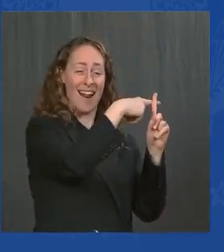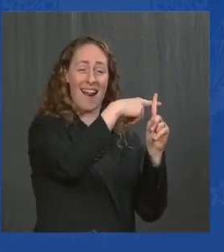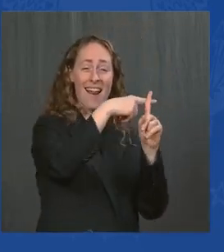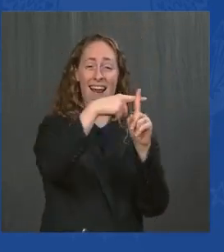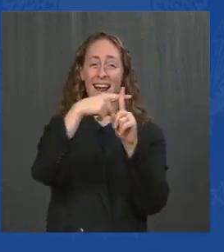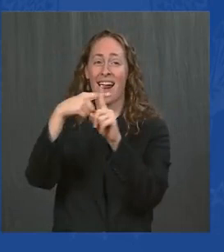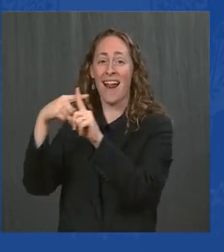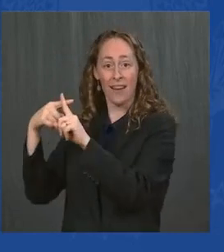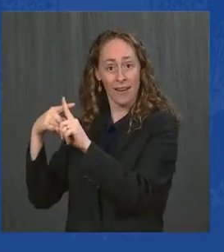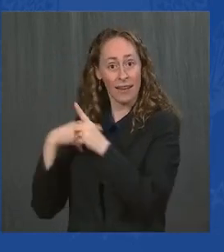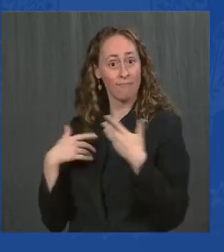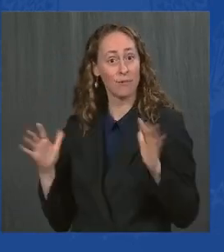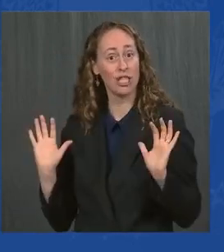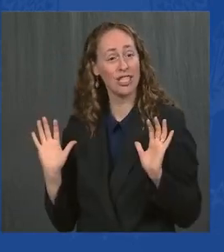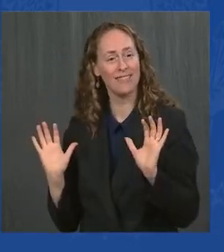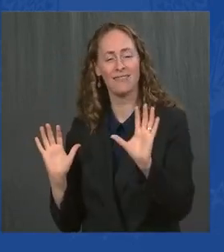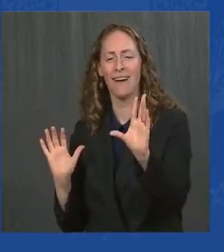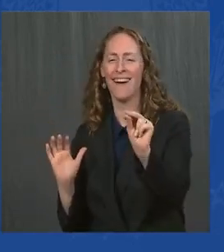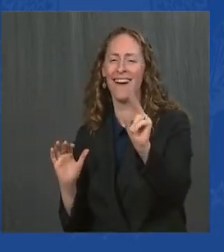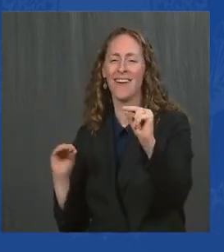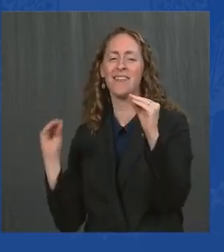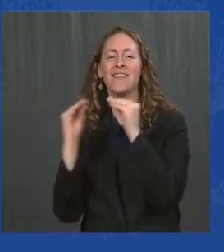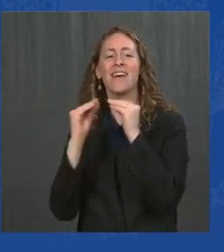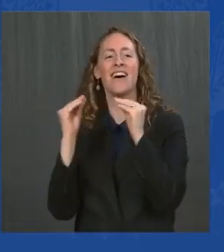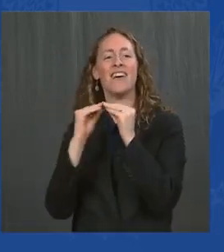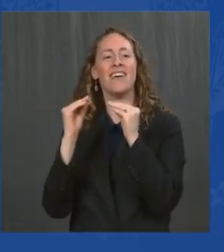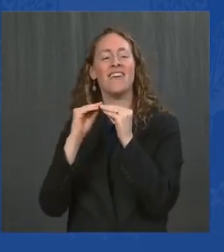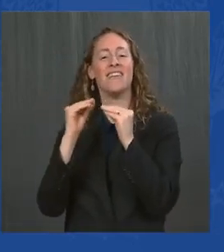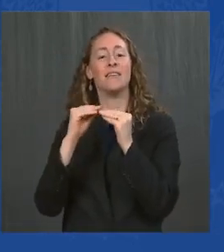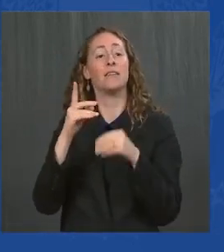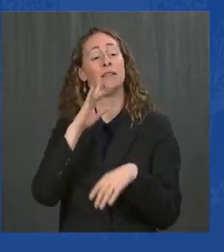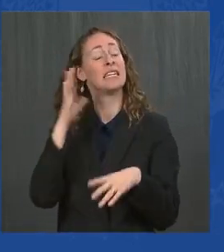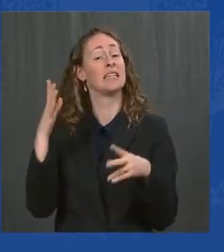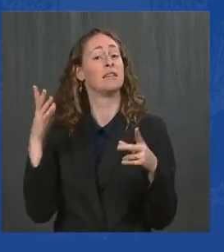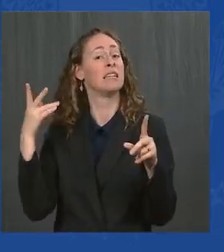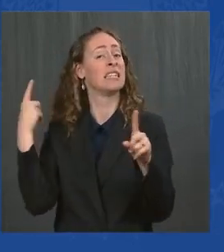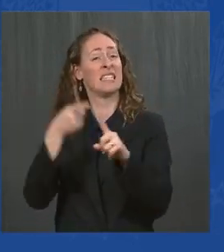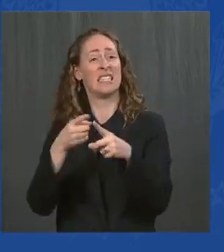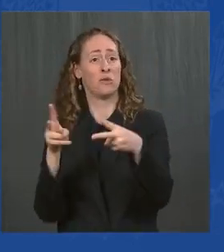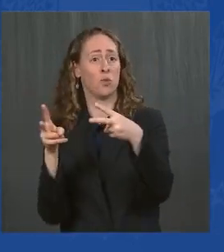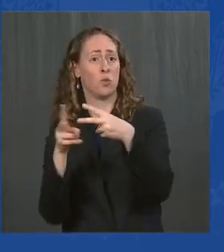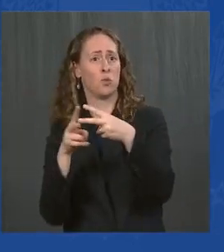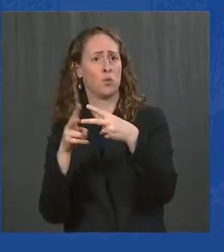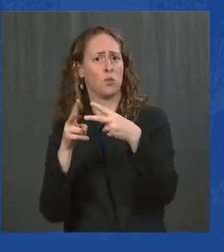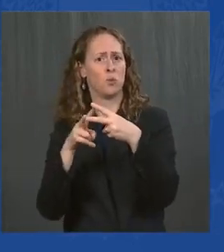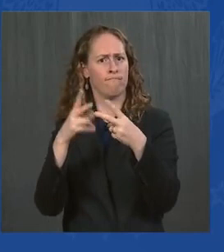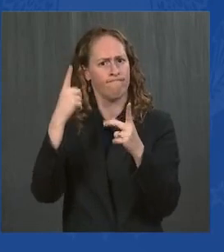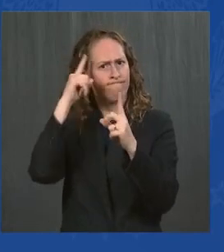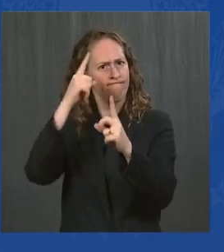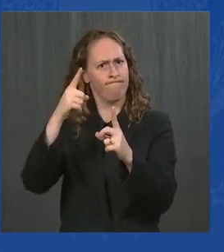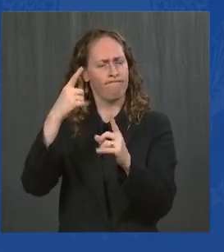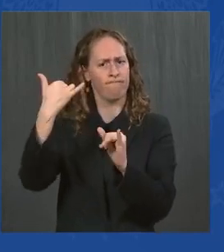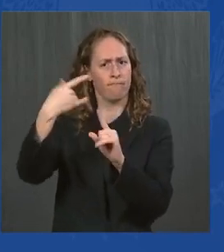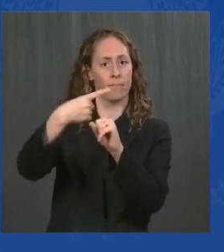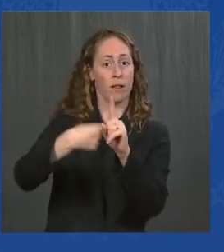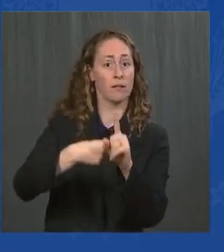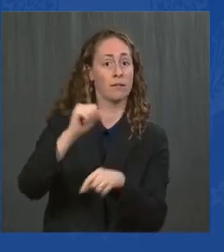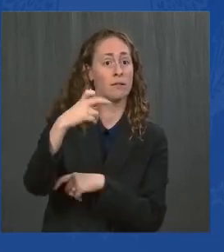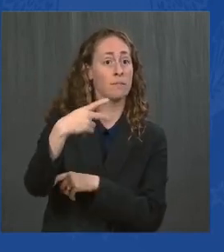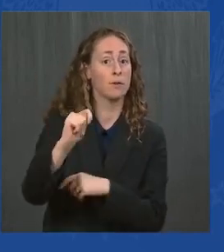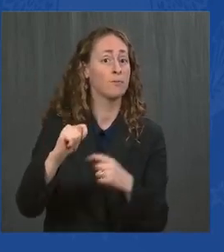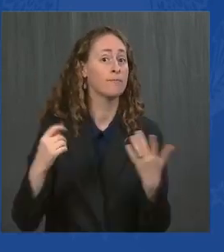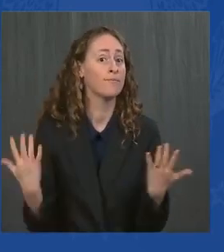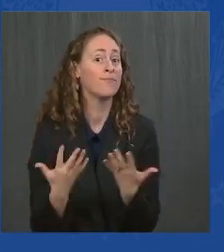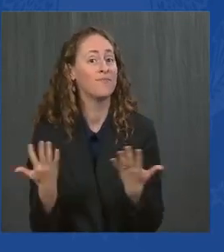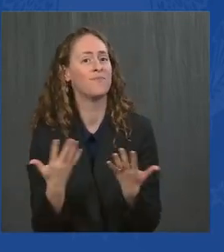recovery. There are 2 critical tasks ahead this month to get us closer to our goal and to take the next steps in our recovery.